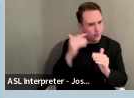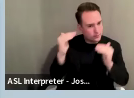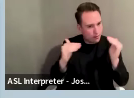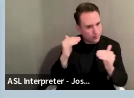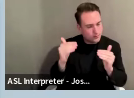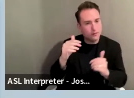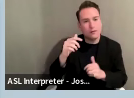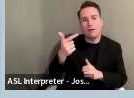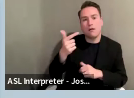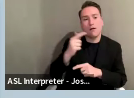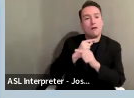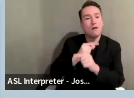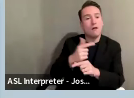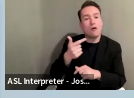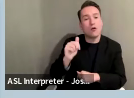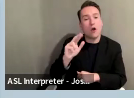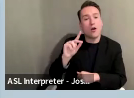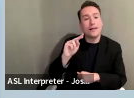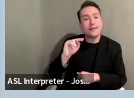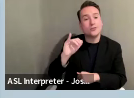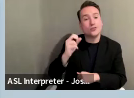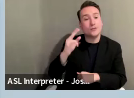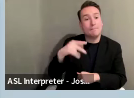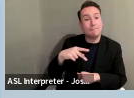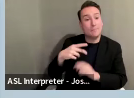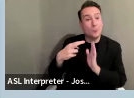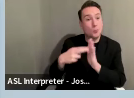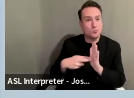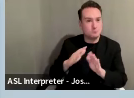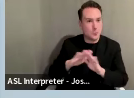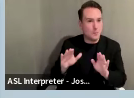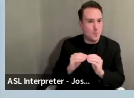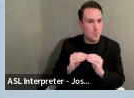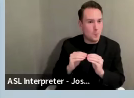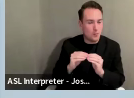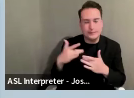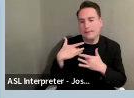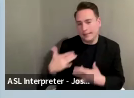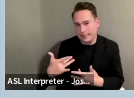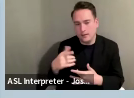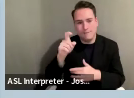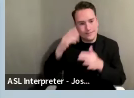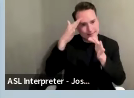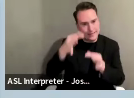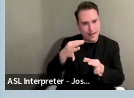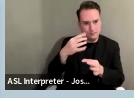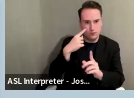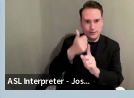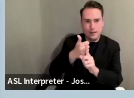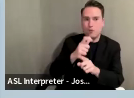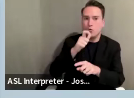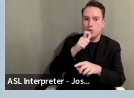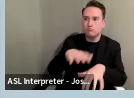Guardianship rules no longer apply typically, and they need to decide for themselves who should be in charge of their finances if